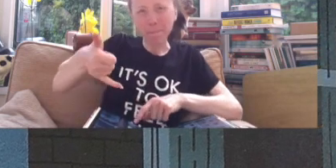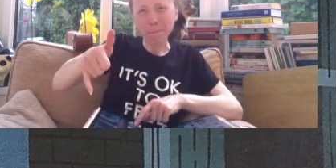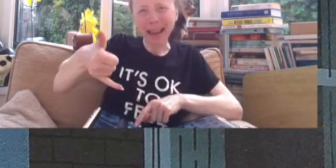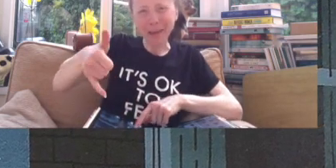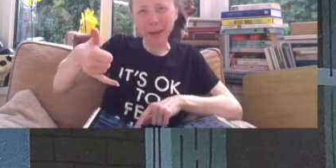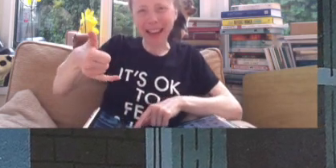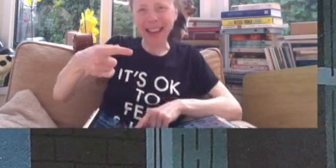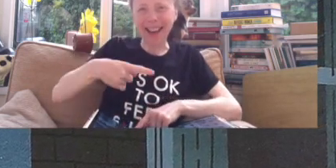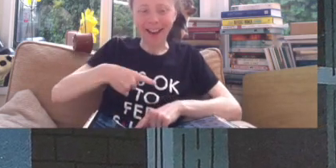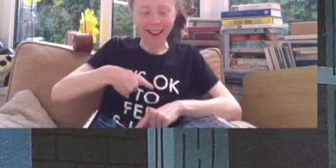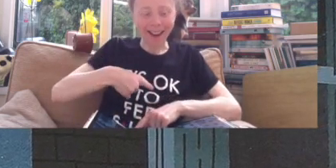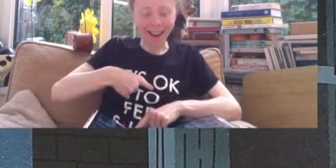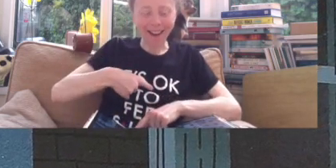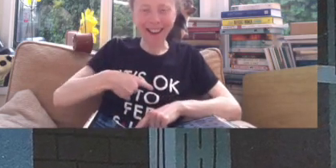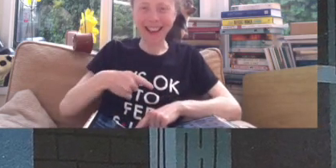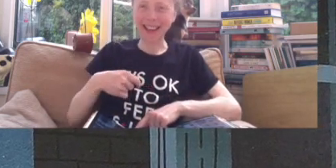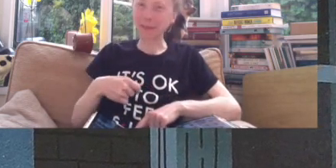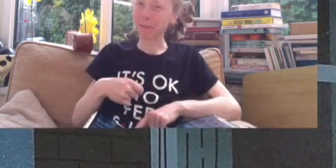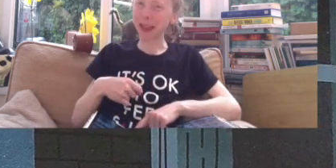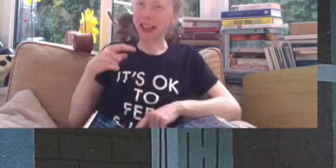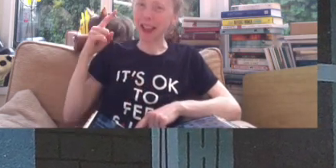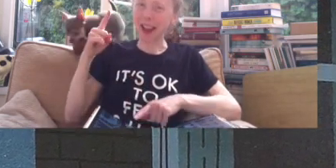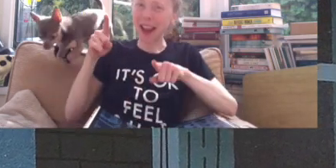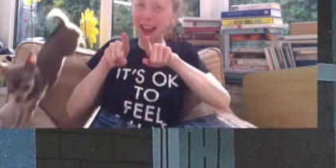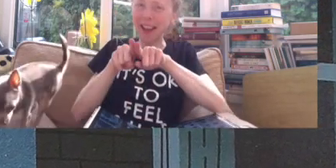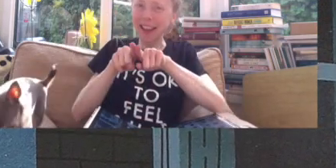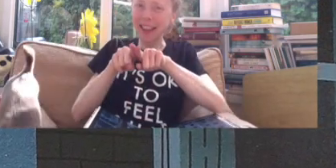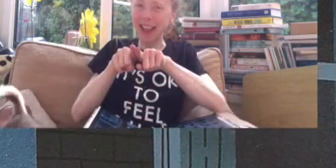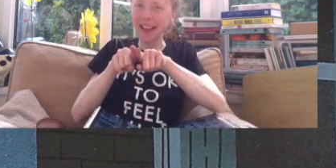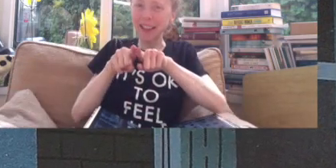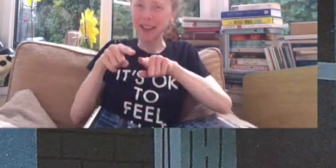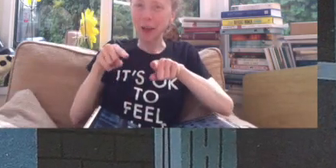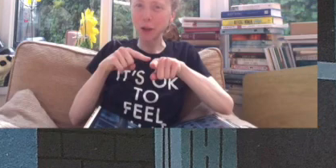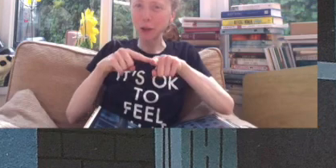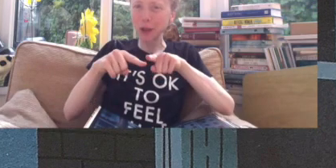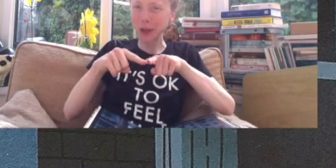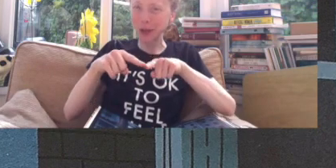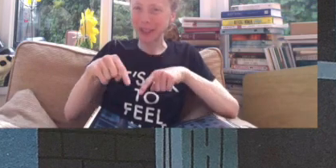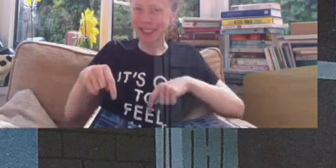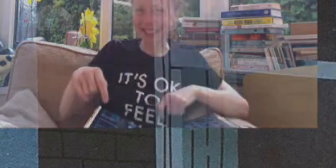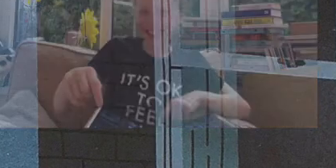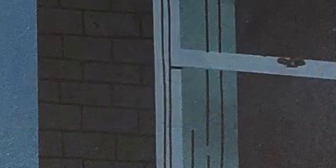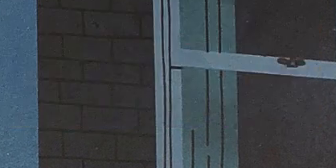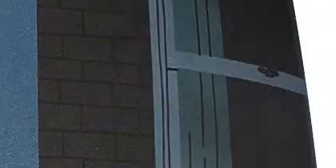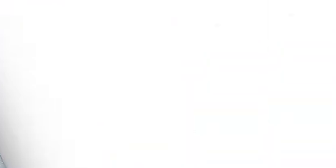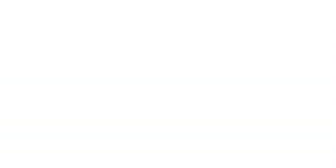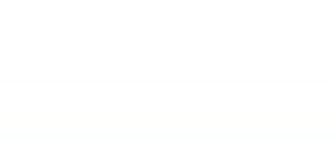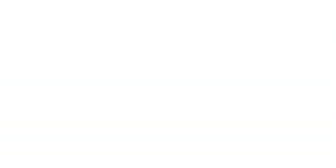Maybe I can be like that too.